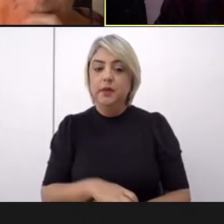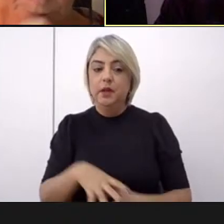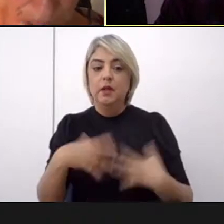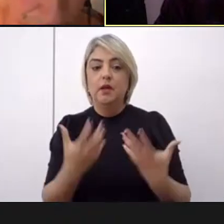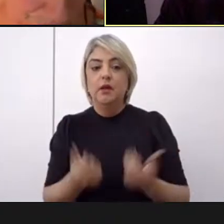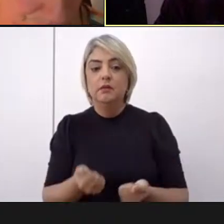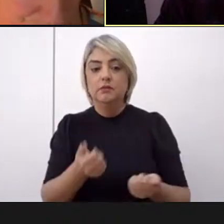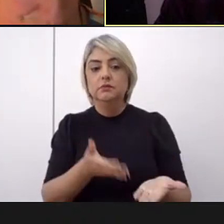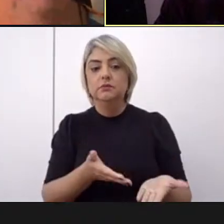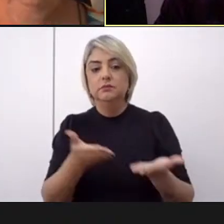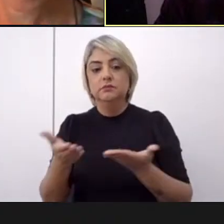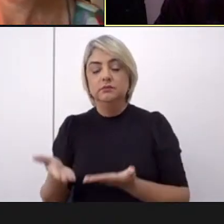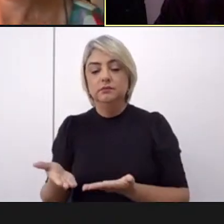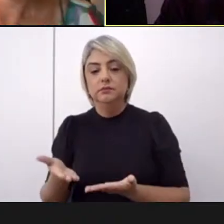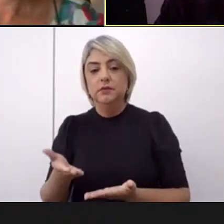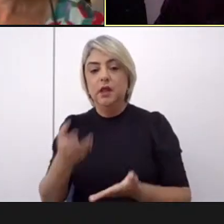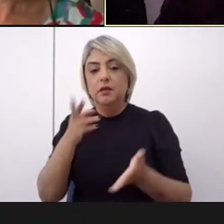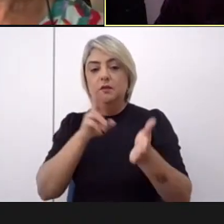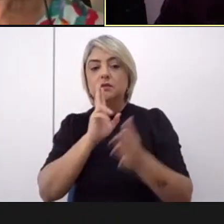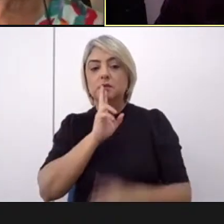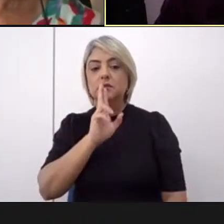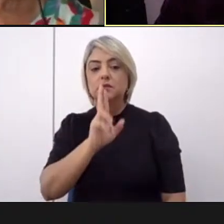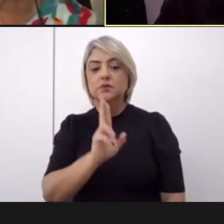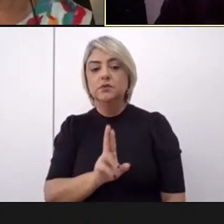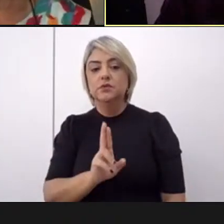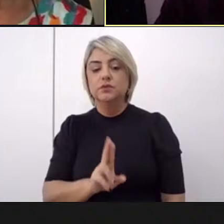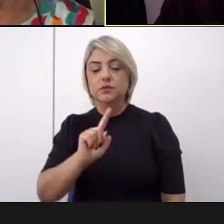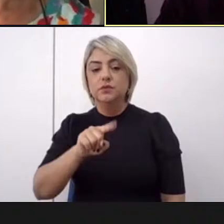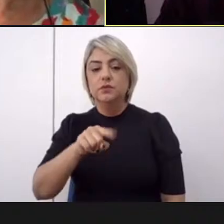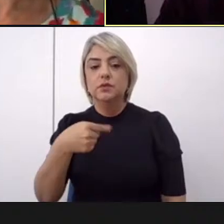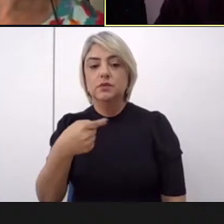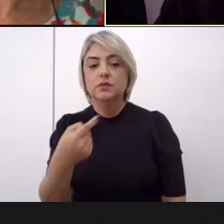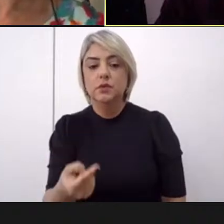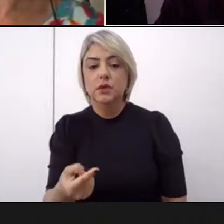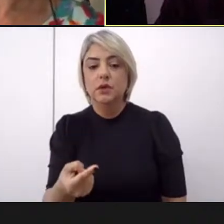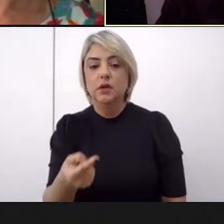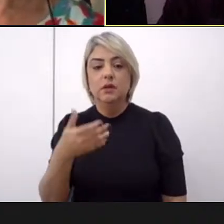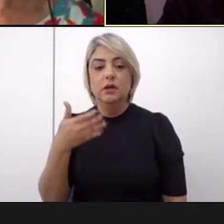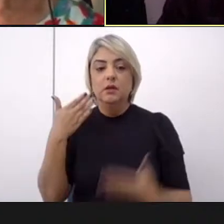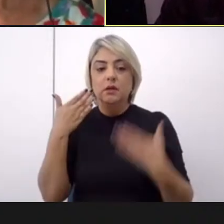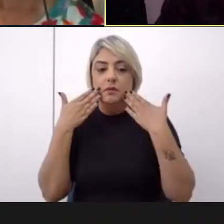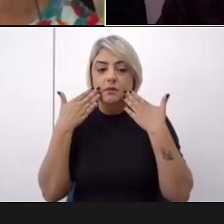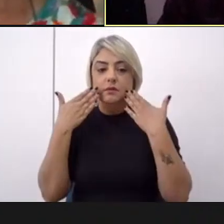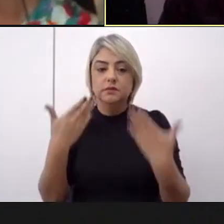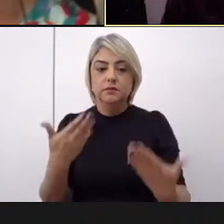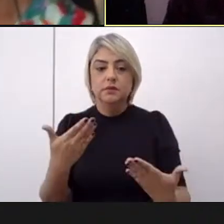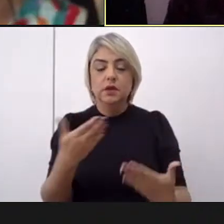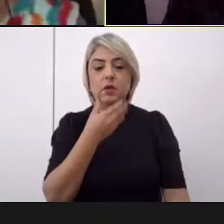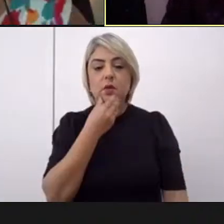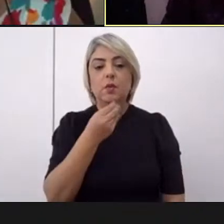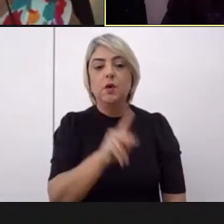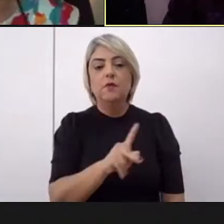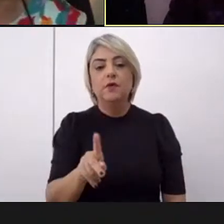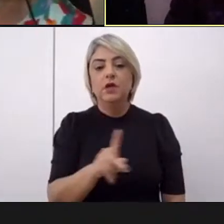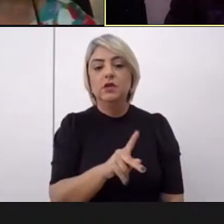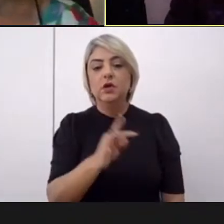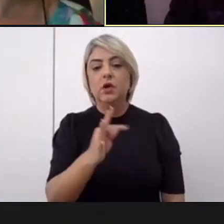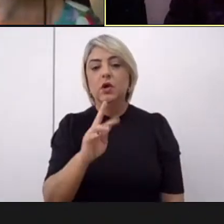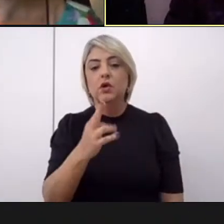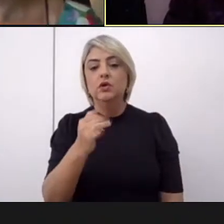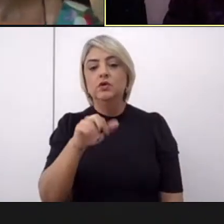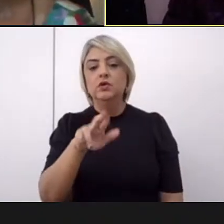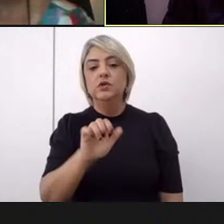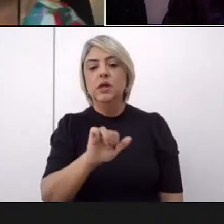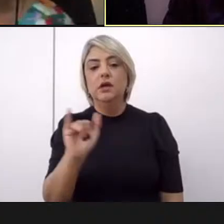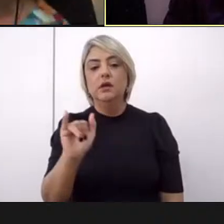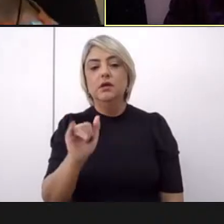your questions after Thierry's presentation. So Thierry, the floor is yours. Thank you very much